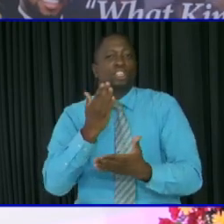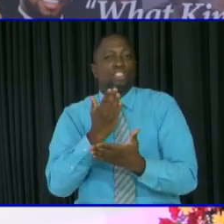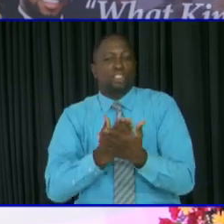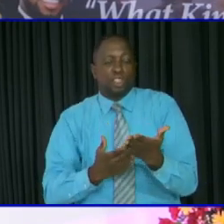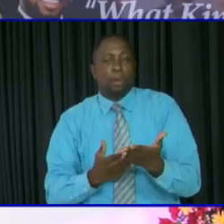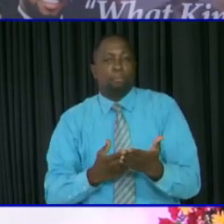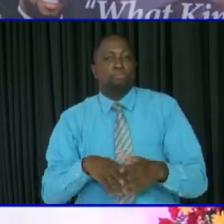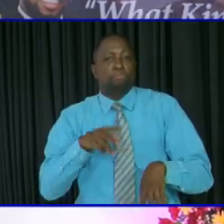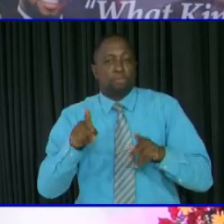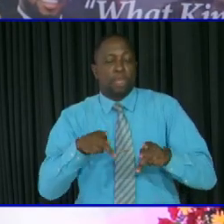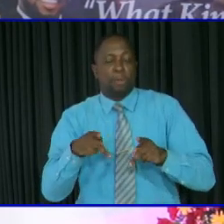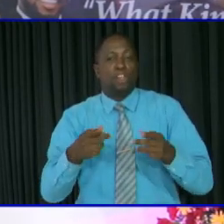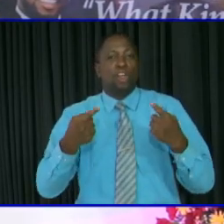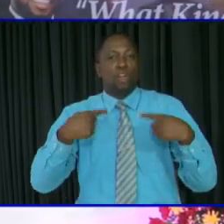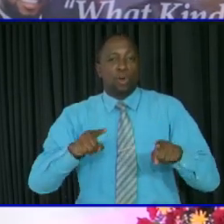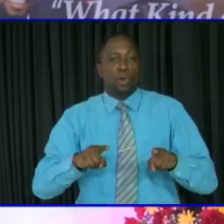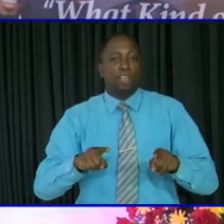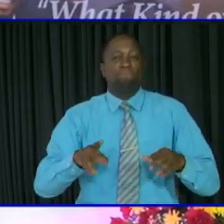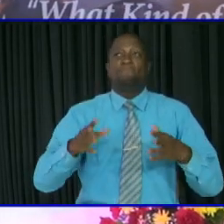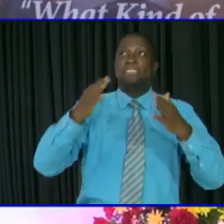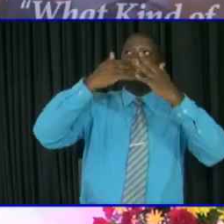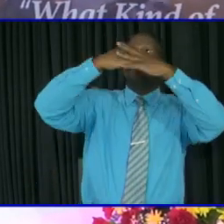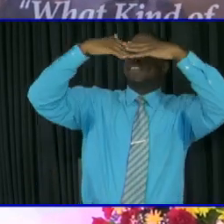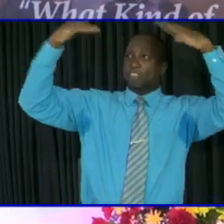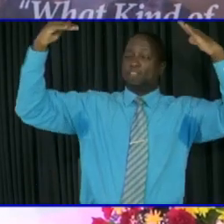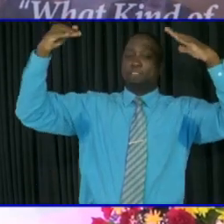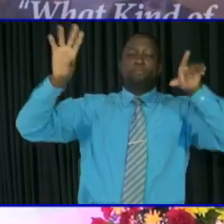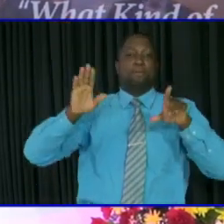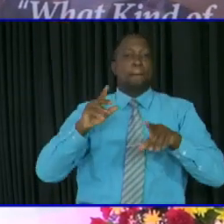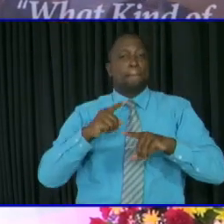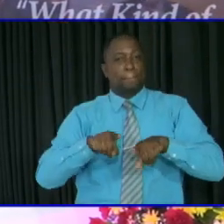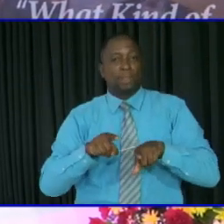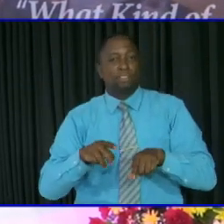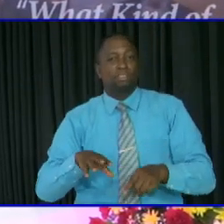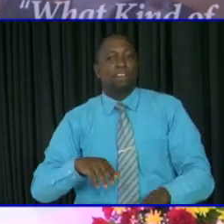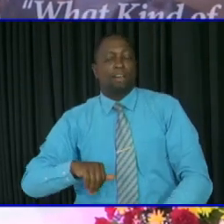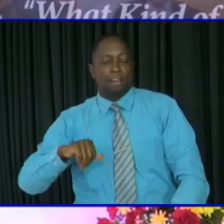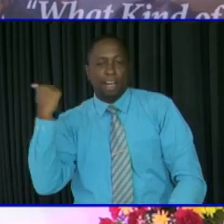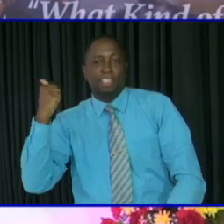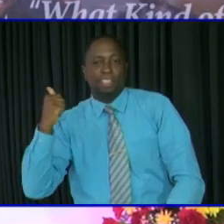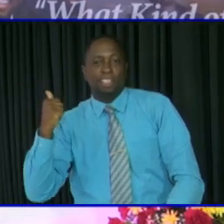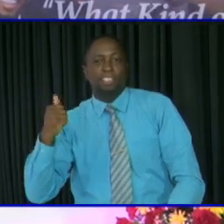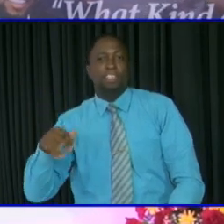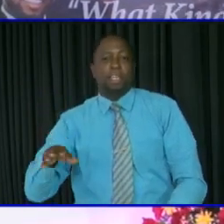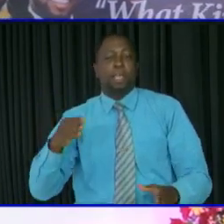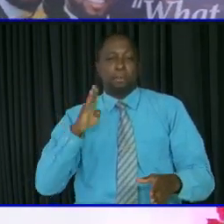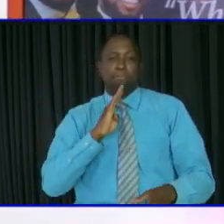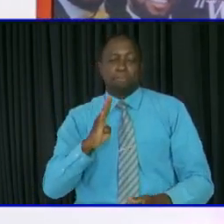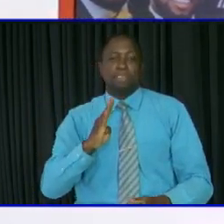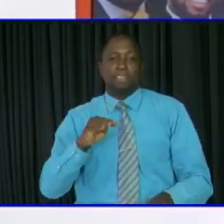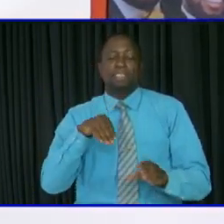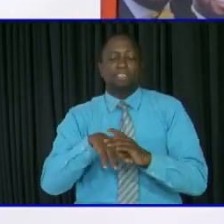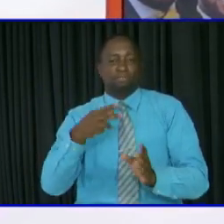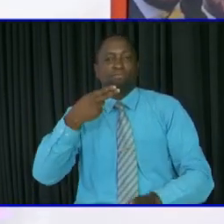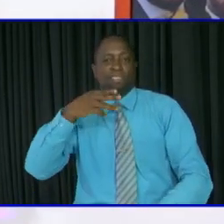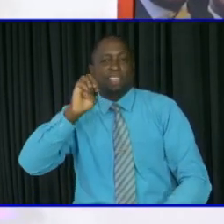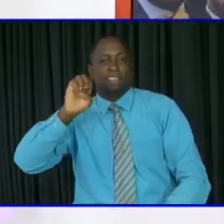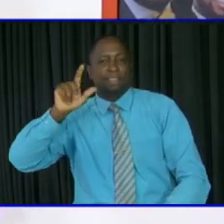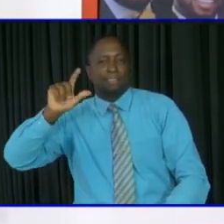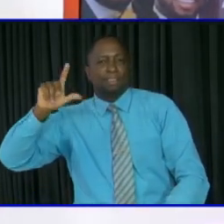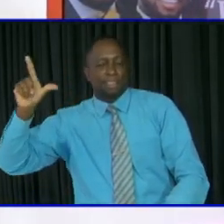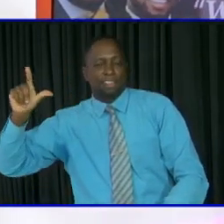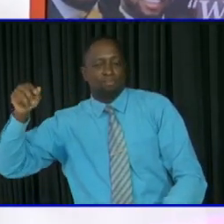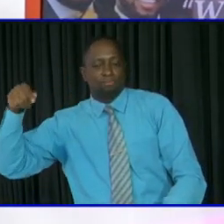shut in the kingdom of God, but others, God forbid, will be shut out of the kingdom